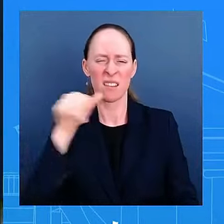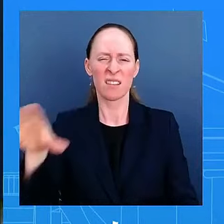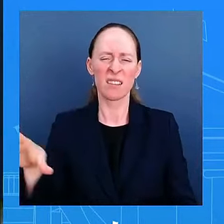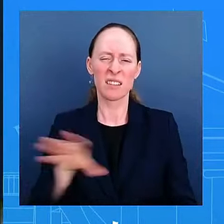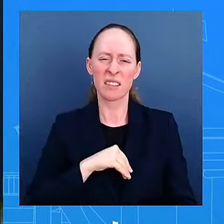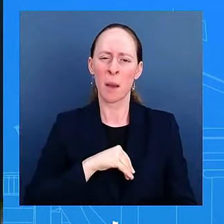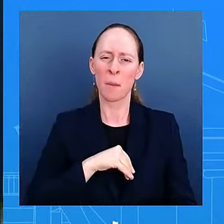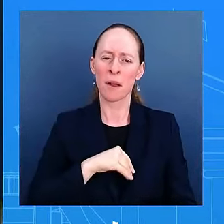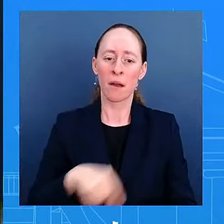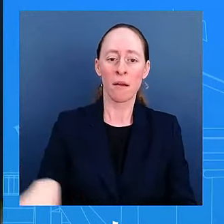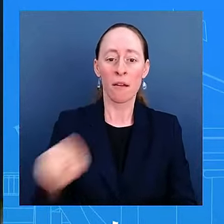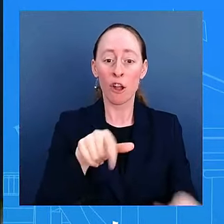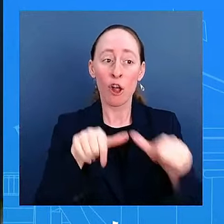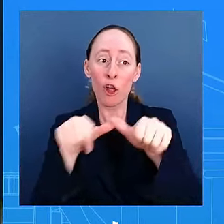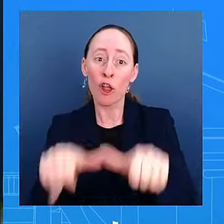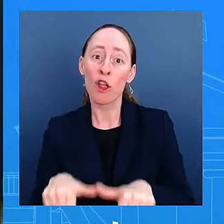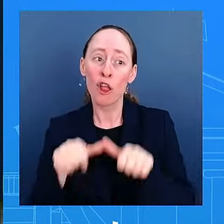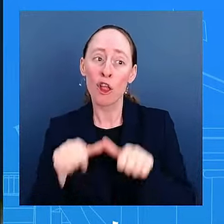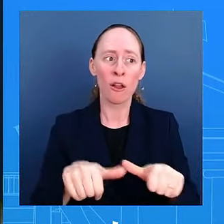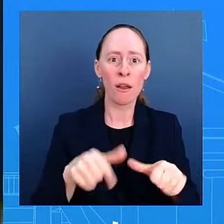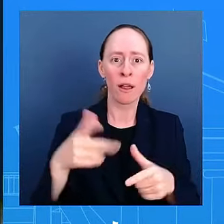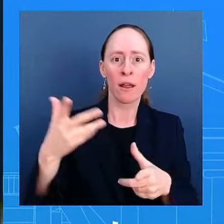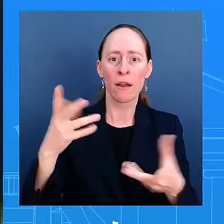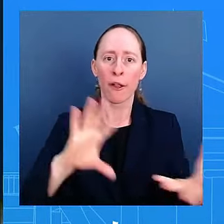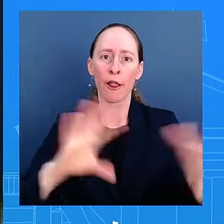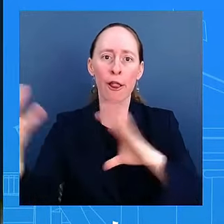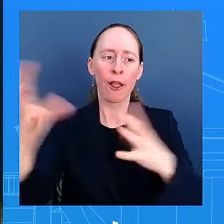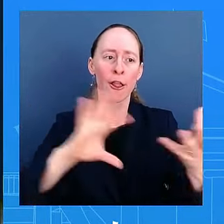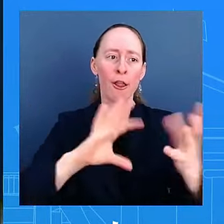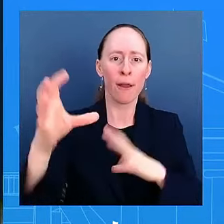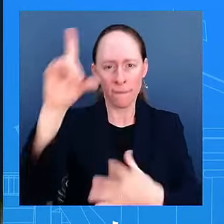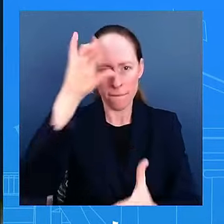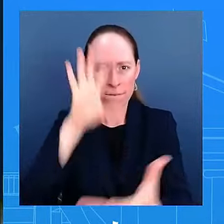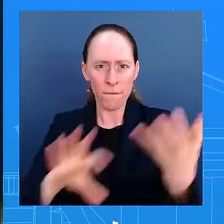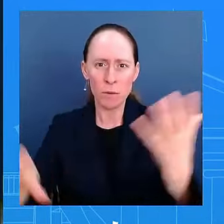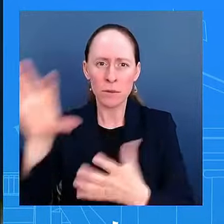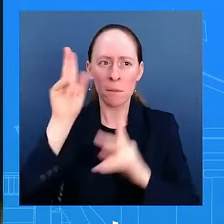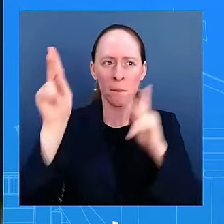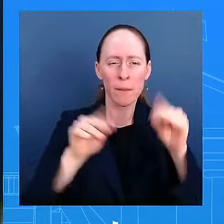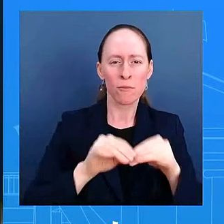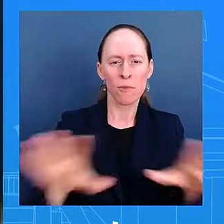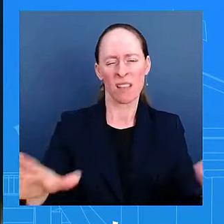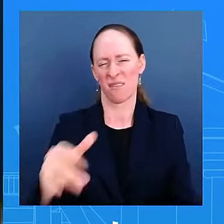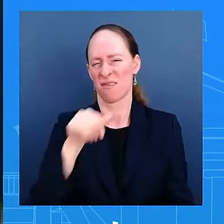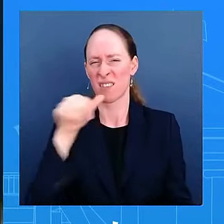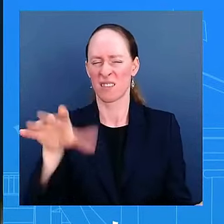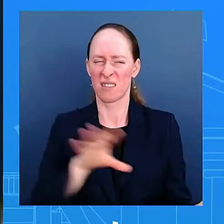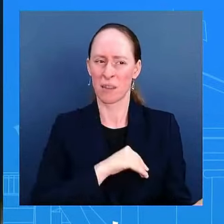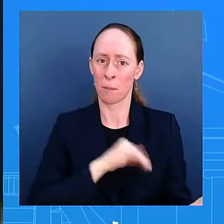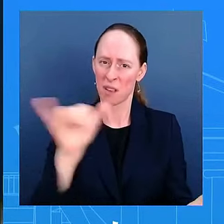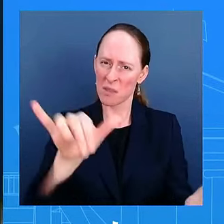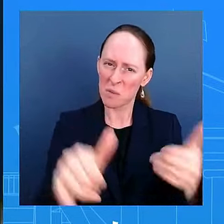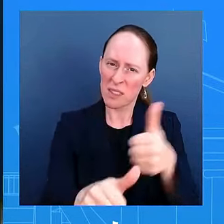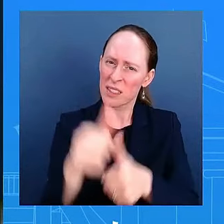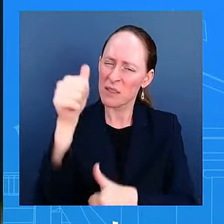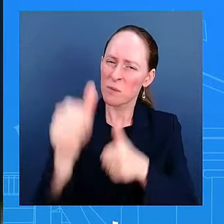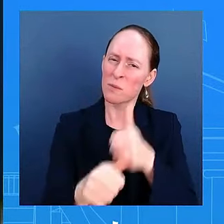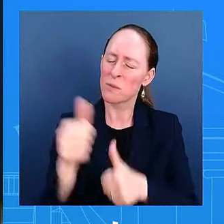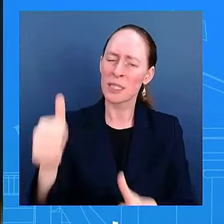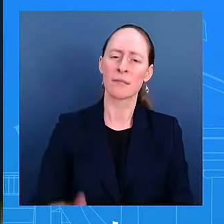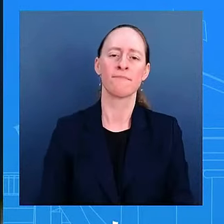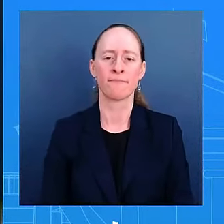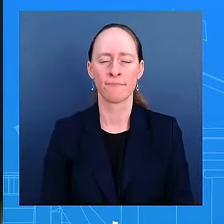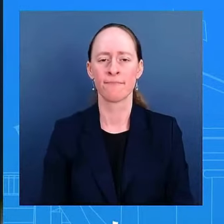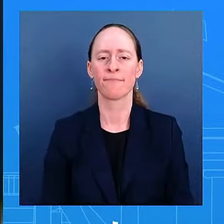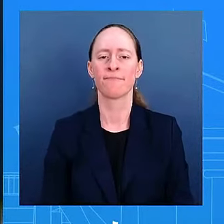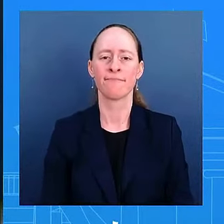out misinformation. As I stated, it is dangerous. It gets in the way of providing the